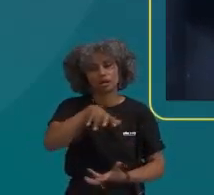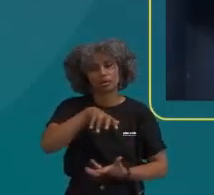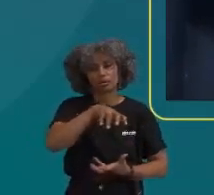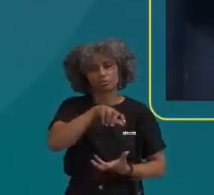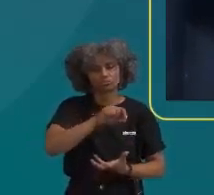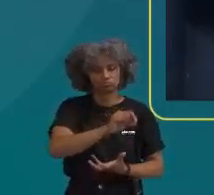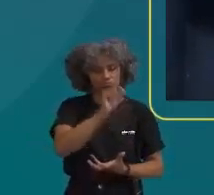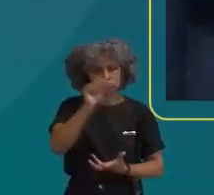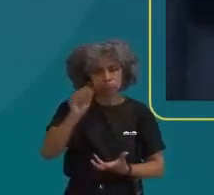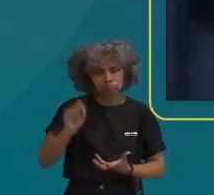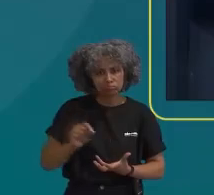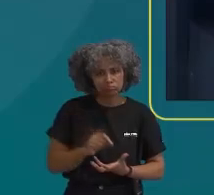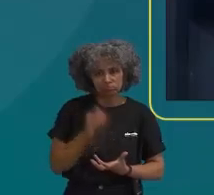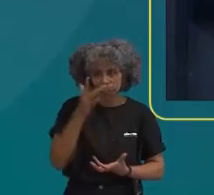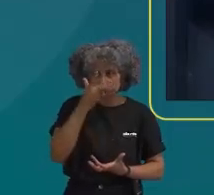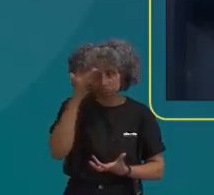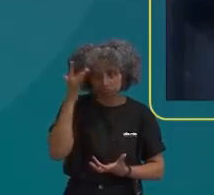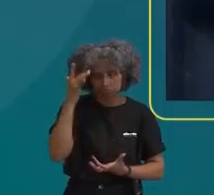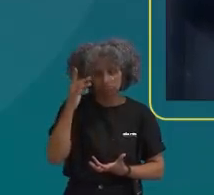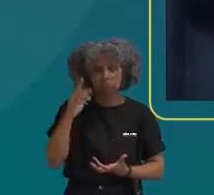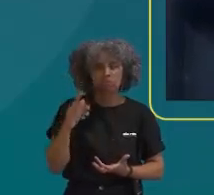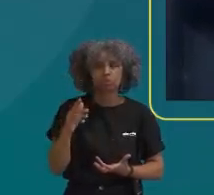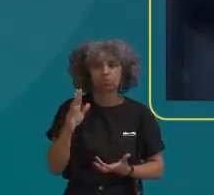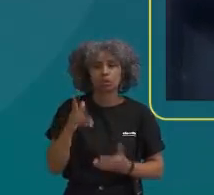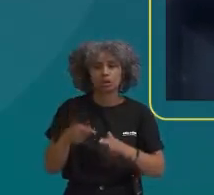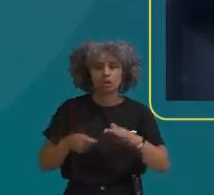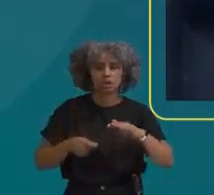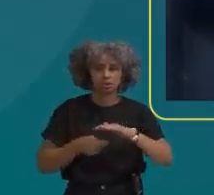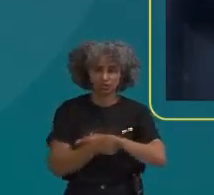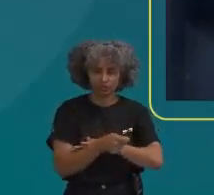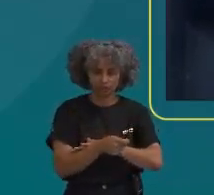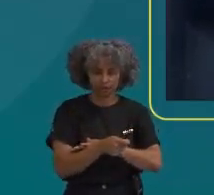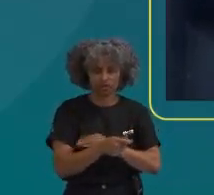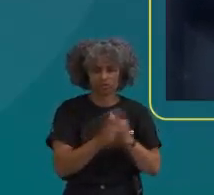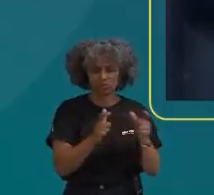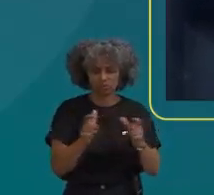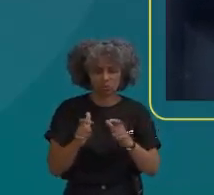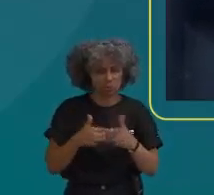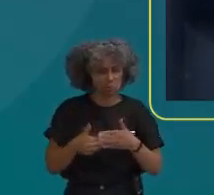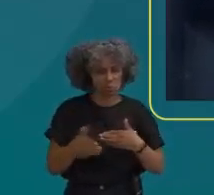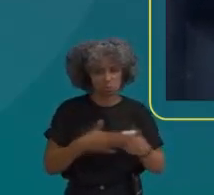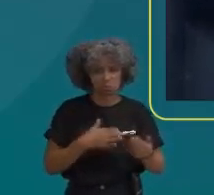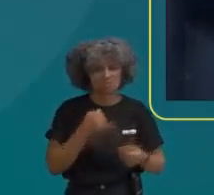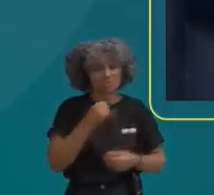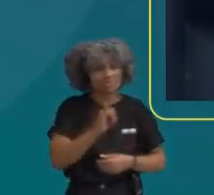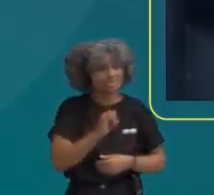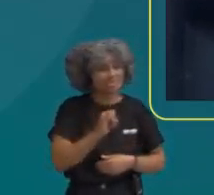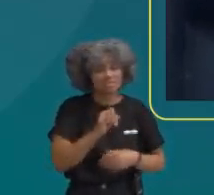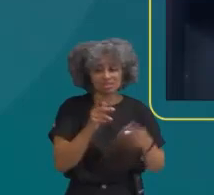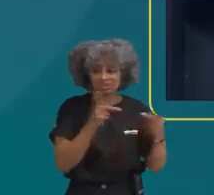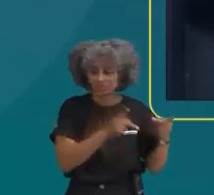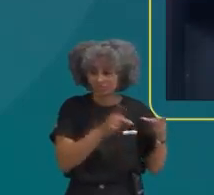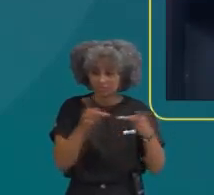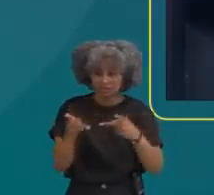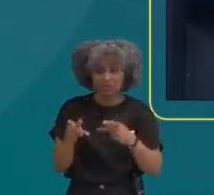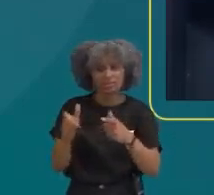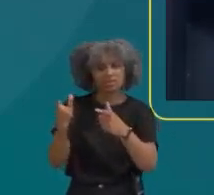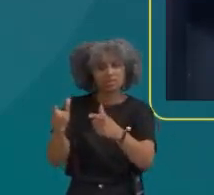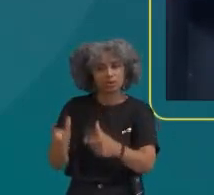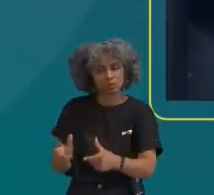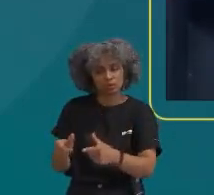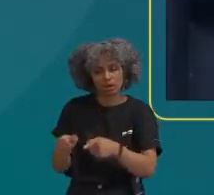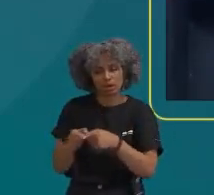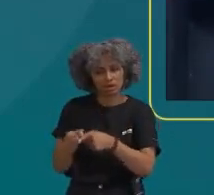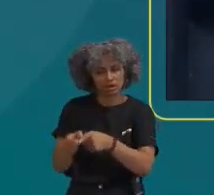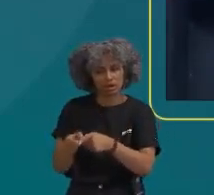world. And when you enter into localized communities, there has to be a respect on the culture, there has to be respect on the